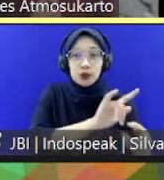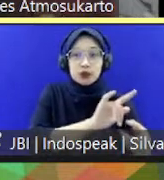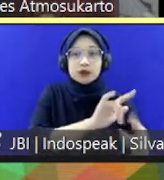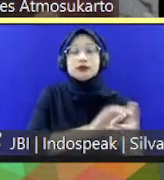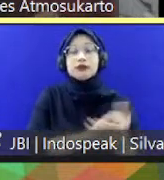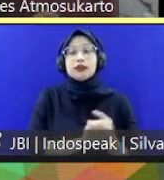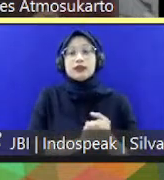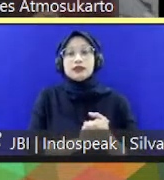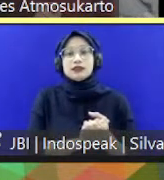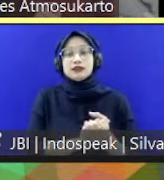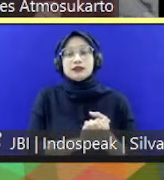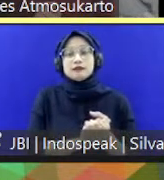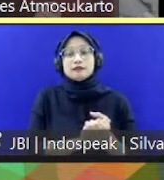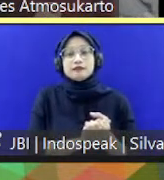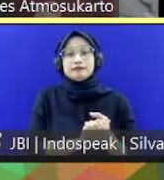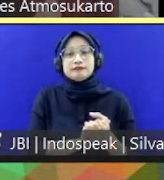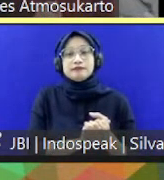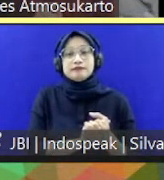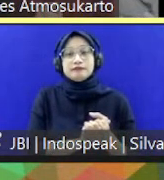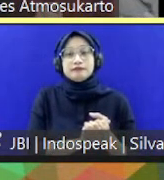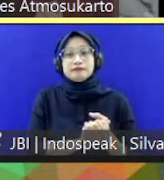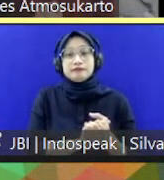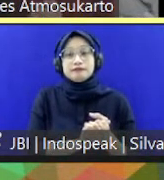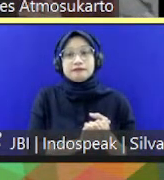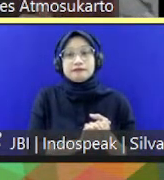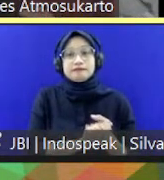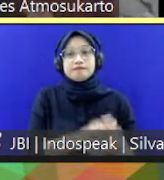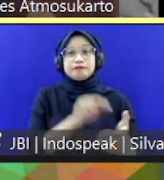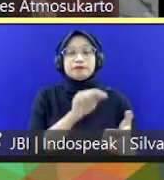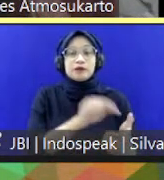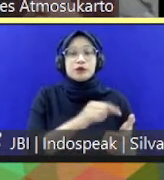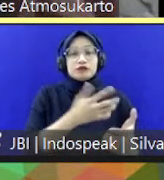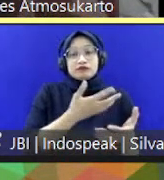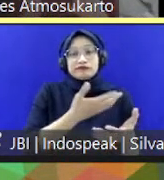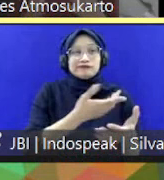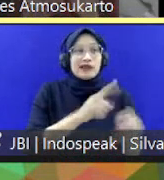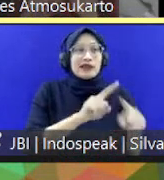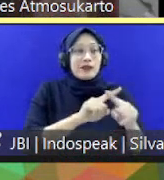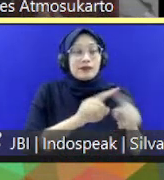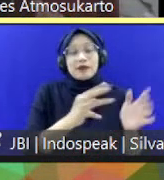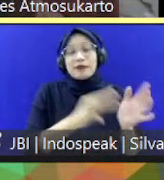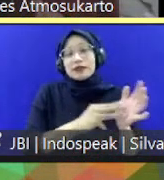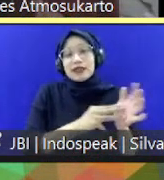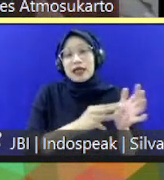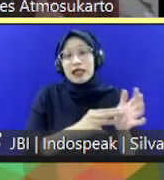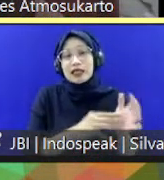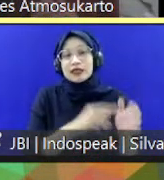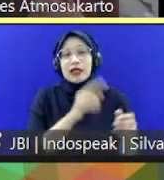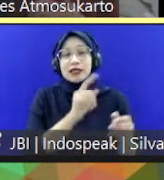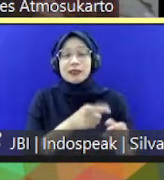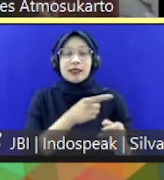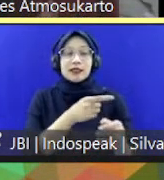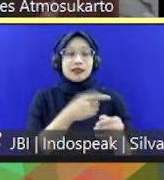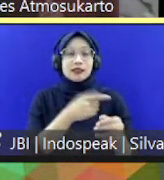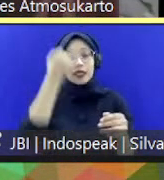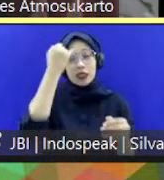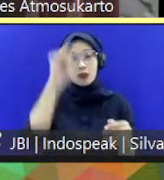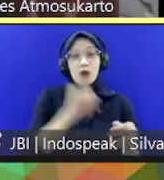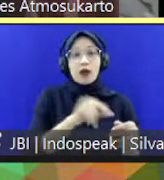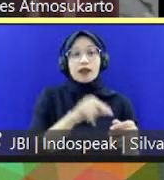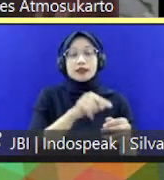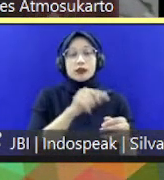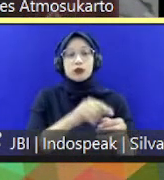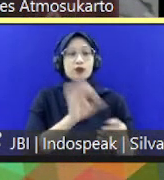includes the use of unapproved therapeutic treatments. Now, Terawan, I believe, set the country on